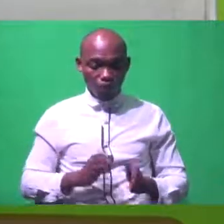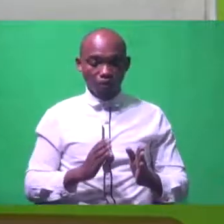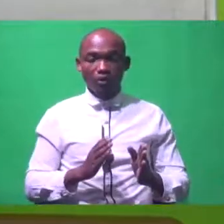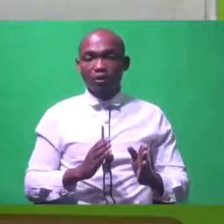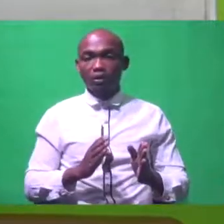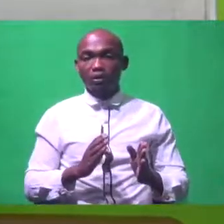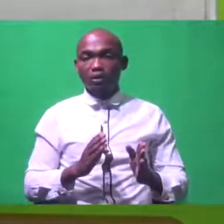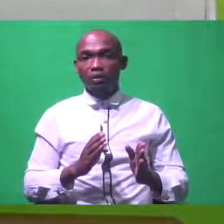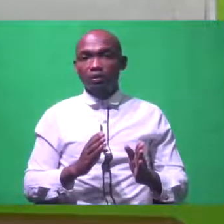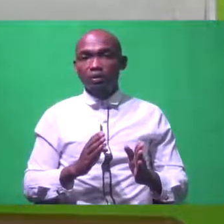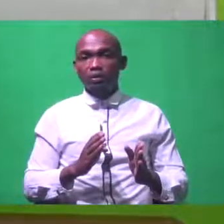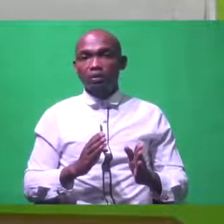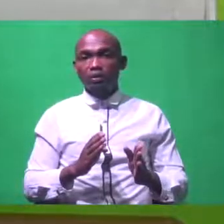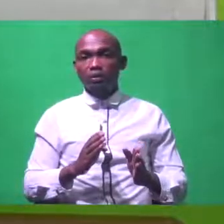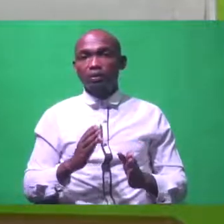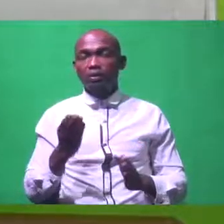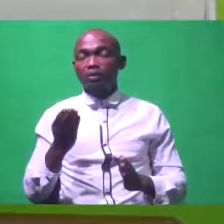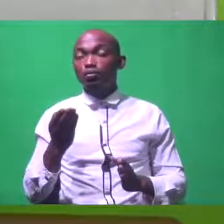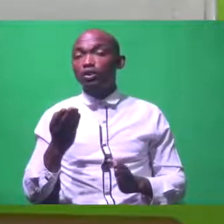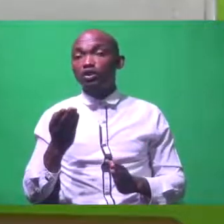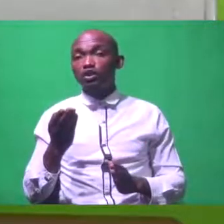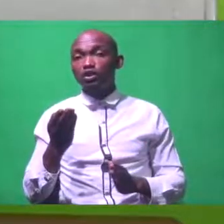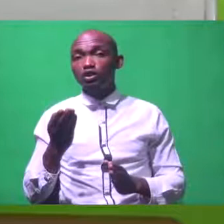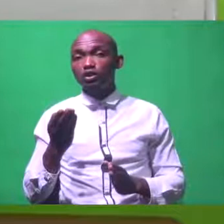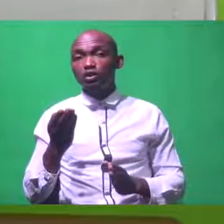in which all measurements